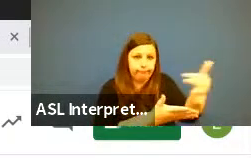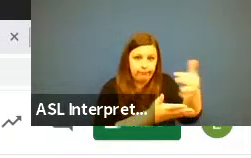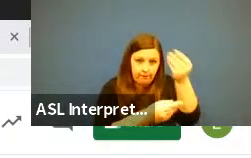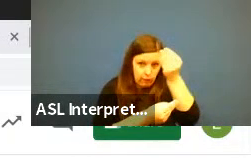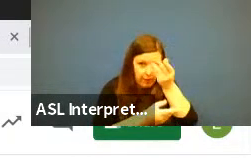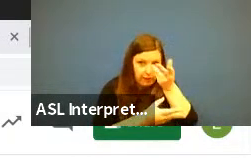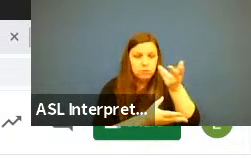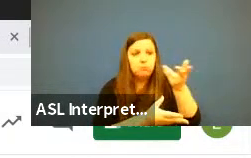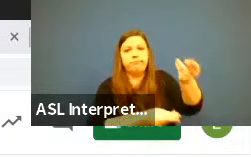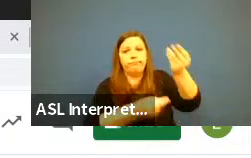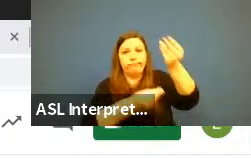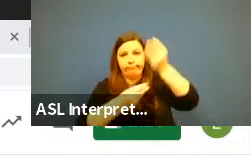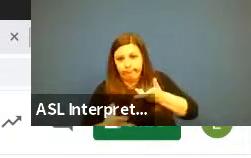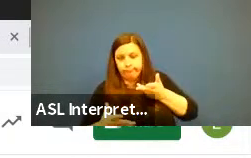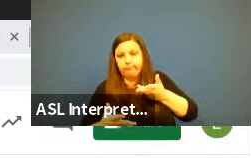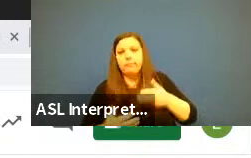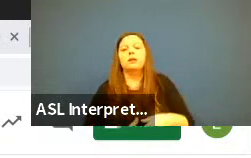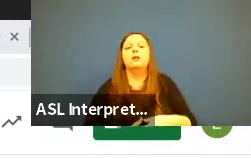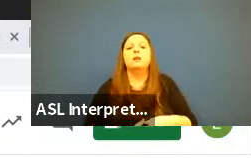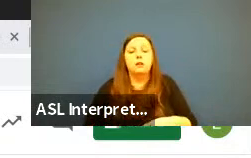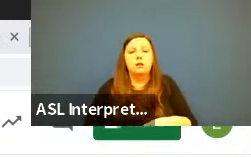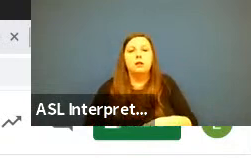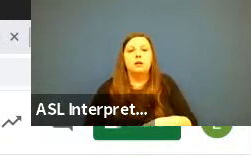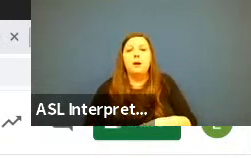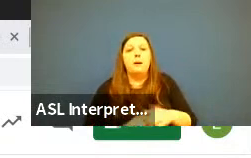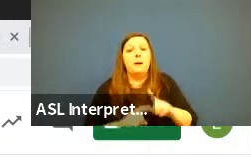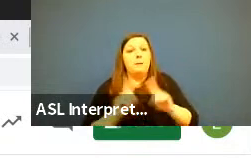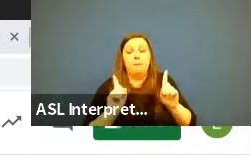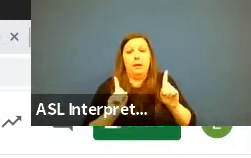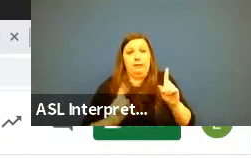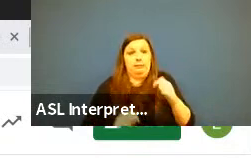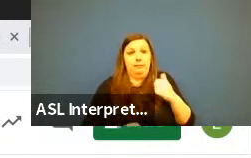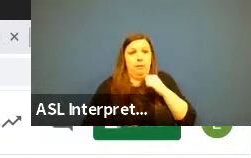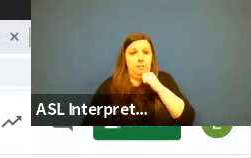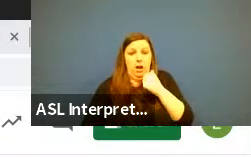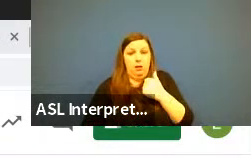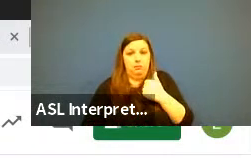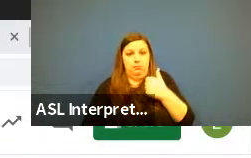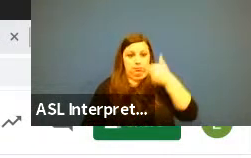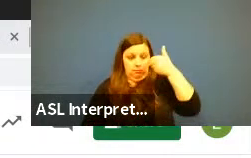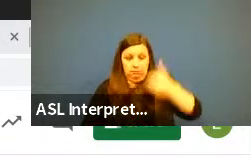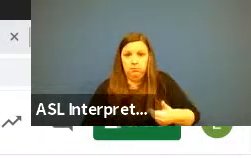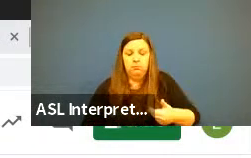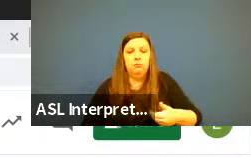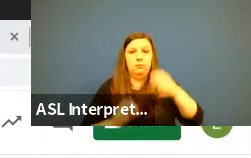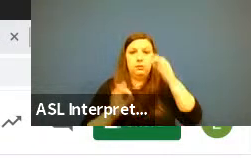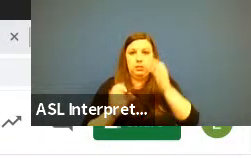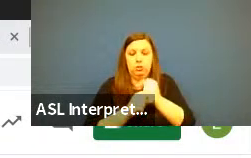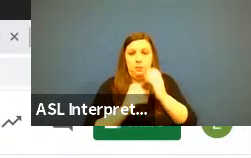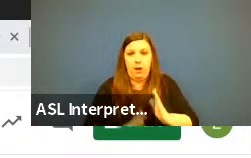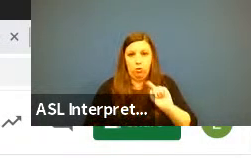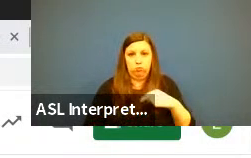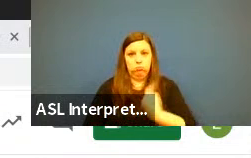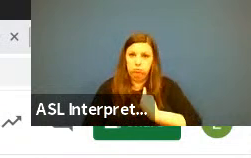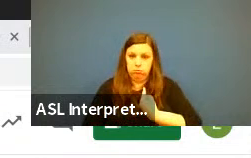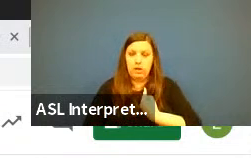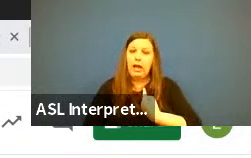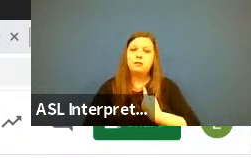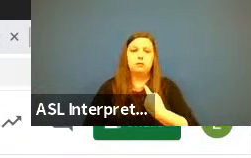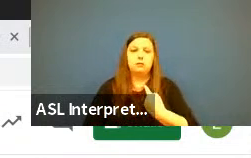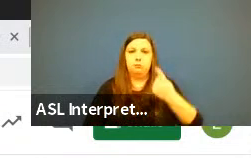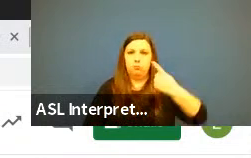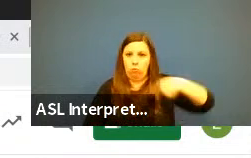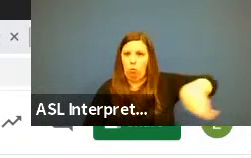again, I'm not the decision maker. It's us in general. And so far, the only consensus that I think I